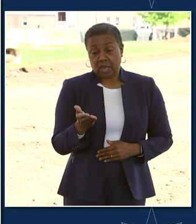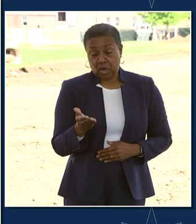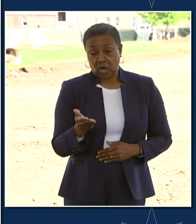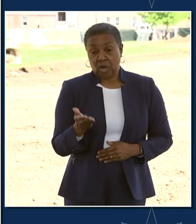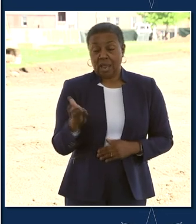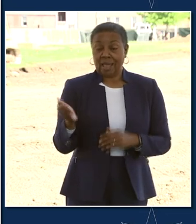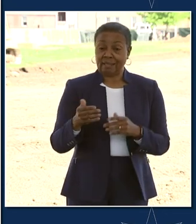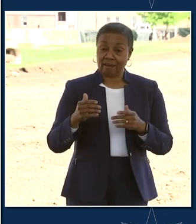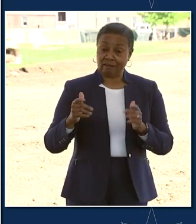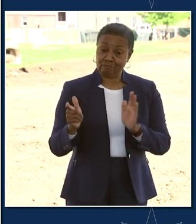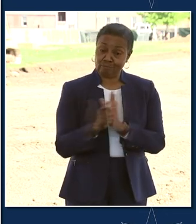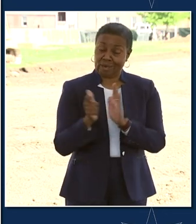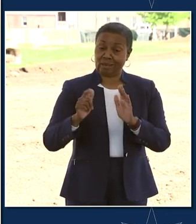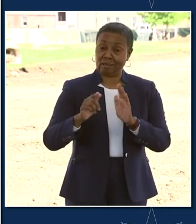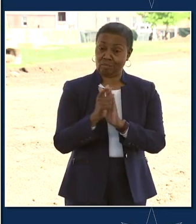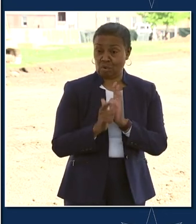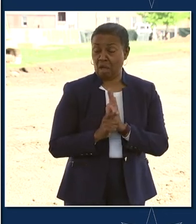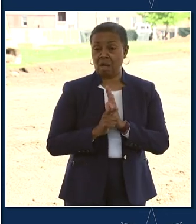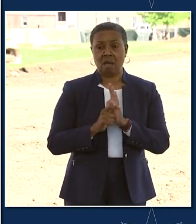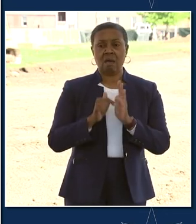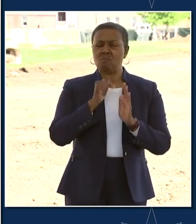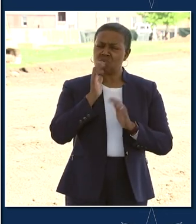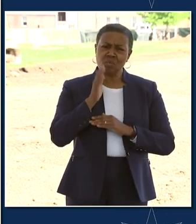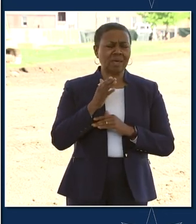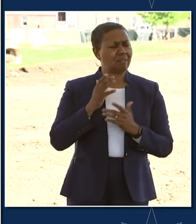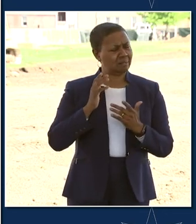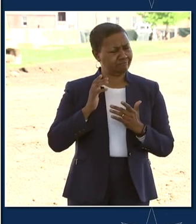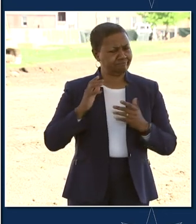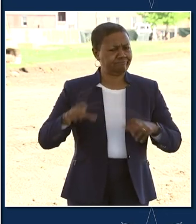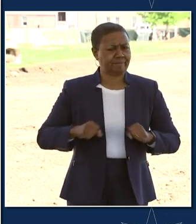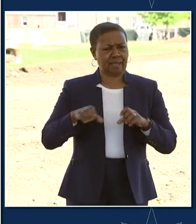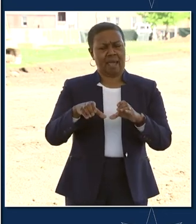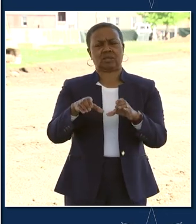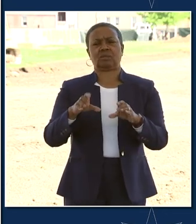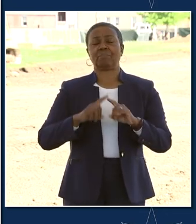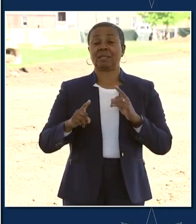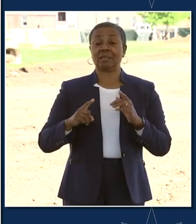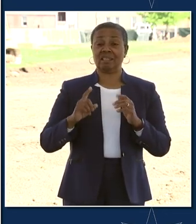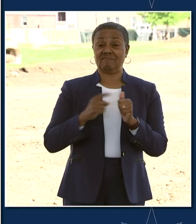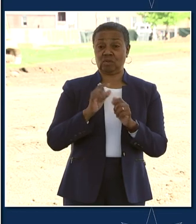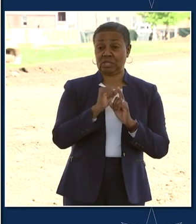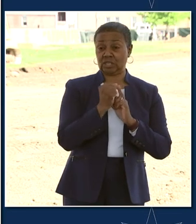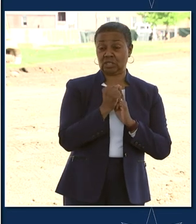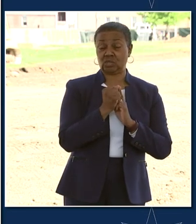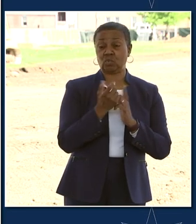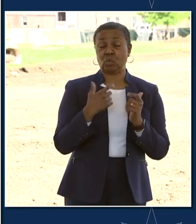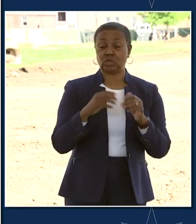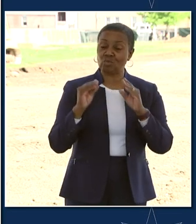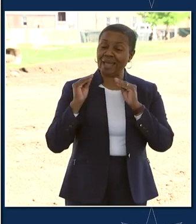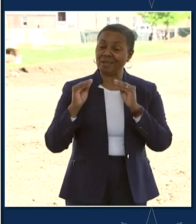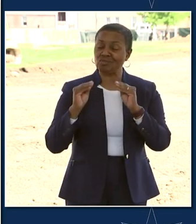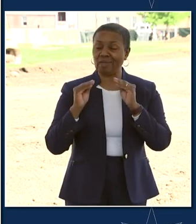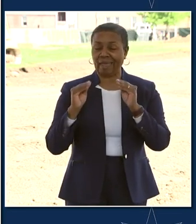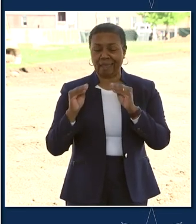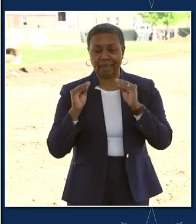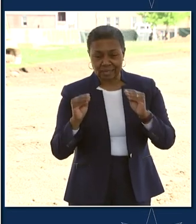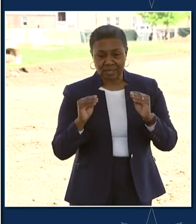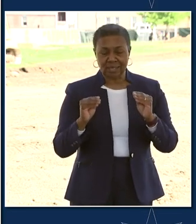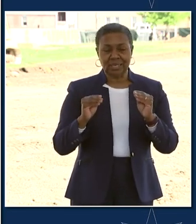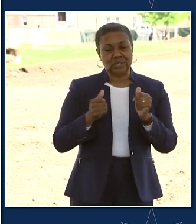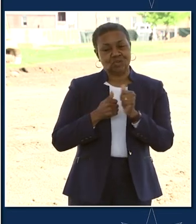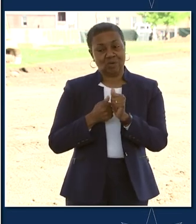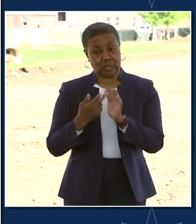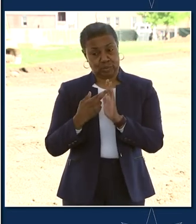are violating the law, then we're not going to hesitate to take action. But in the first instance, we want to educate them into